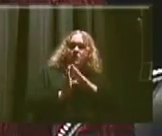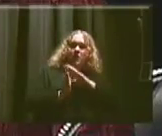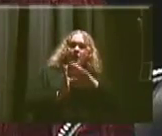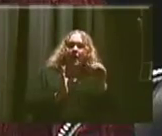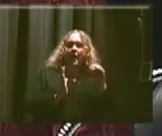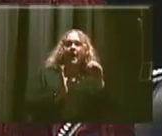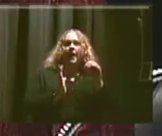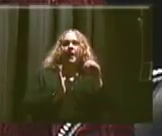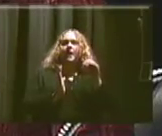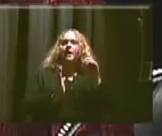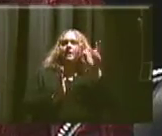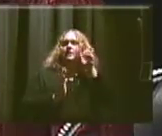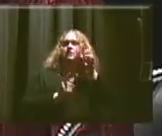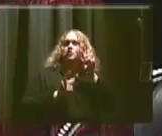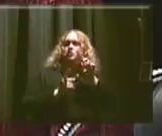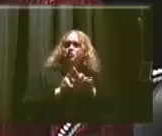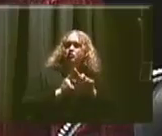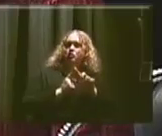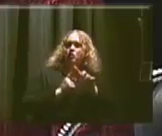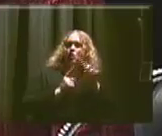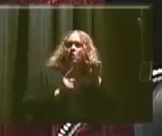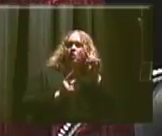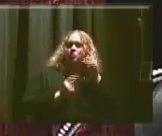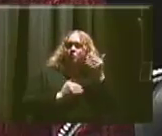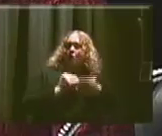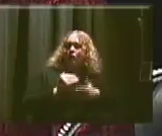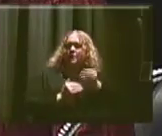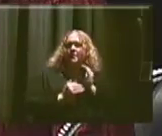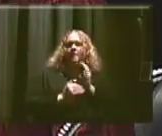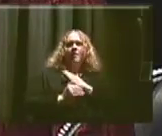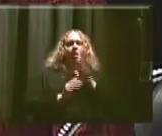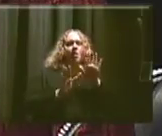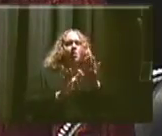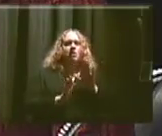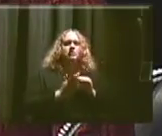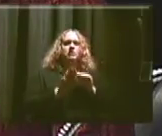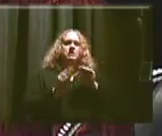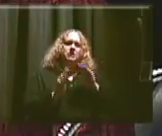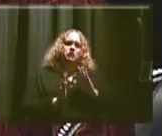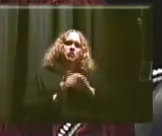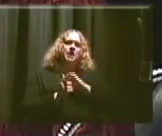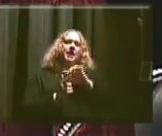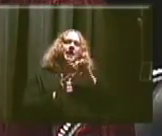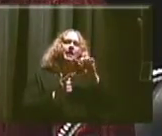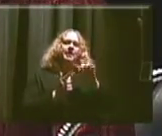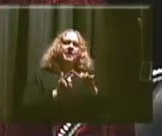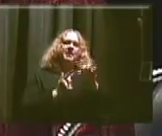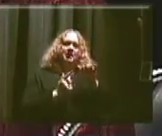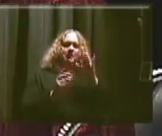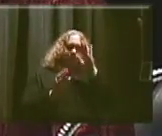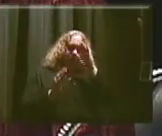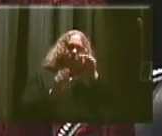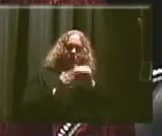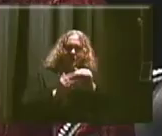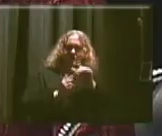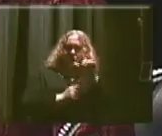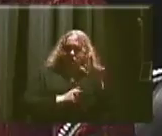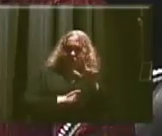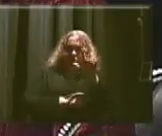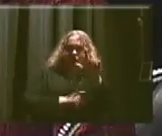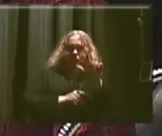then visit a school and make up their own mind about JCPS. This Focus Louisville group visited